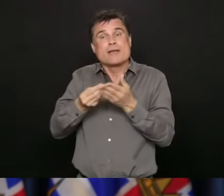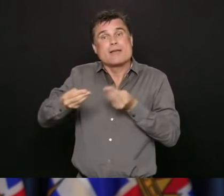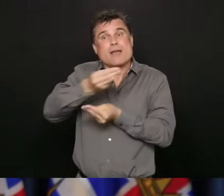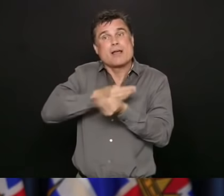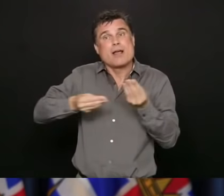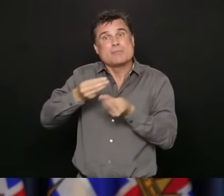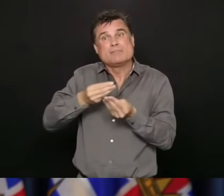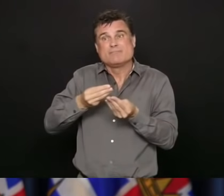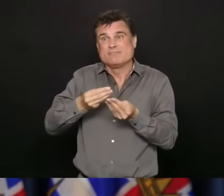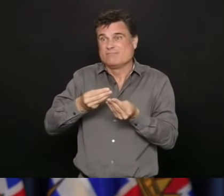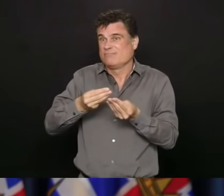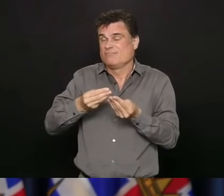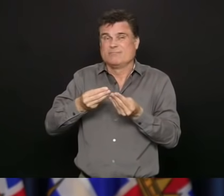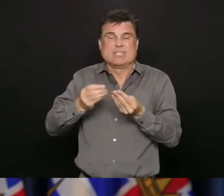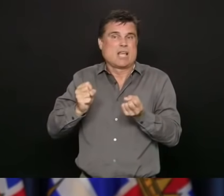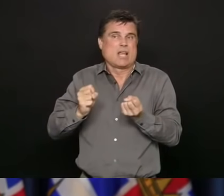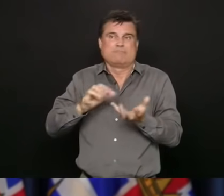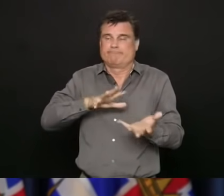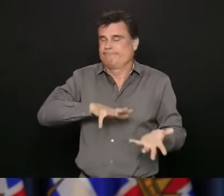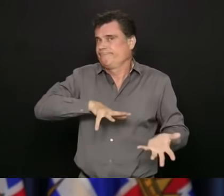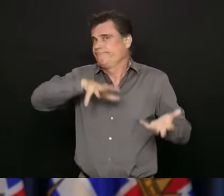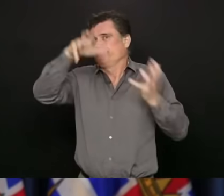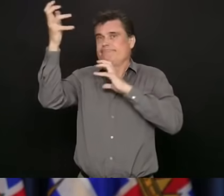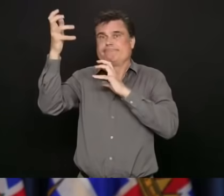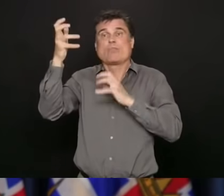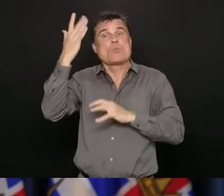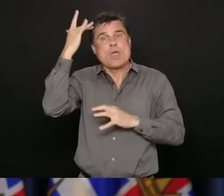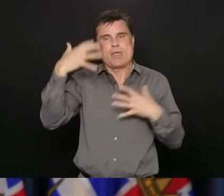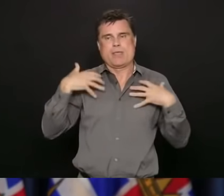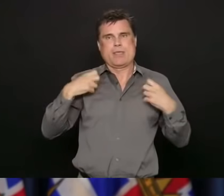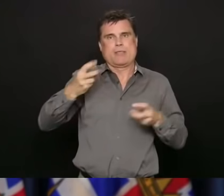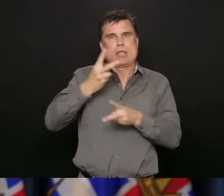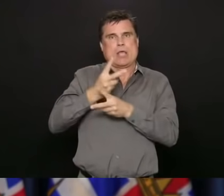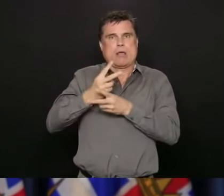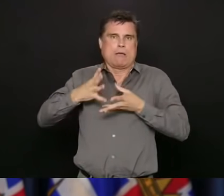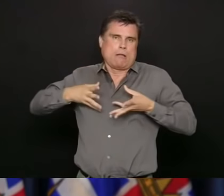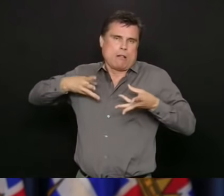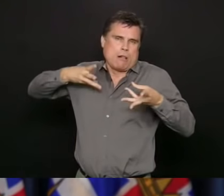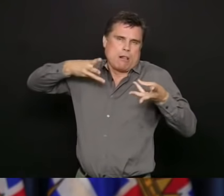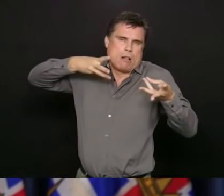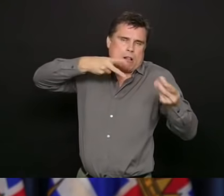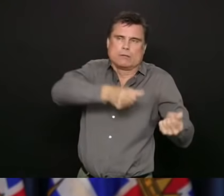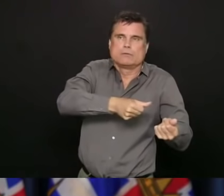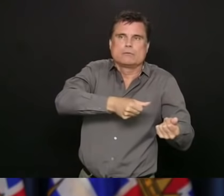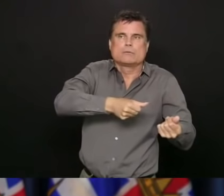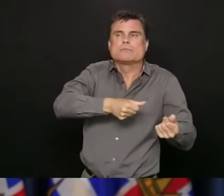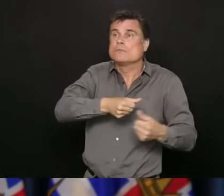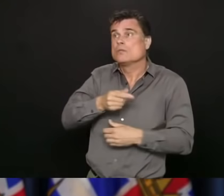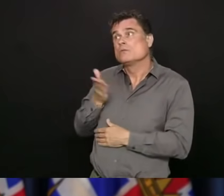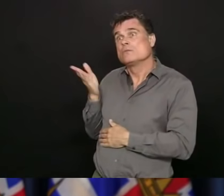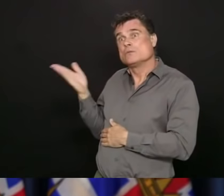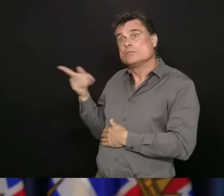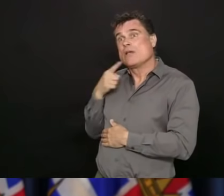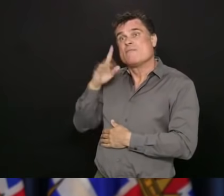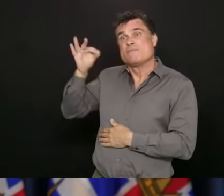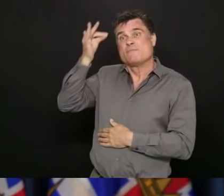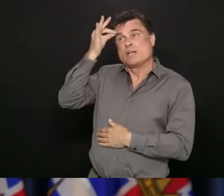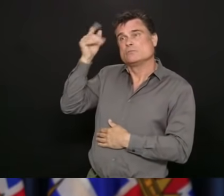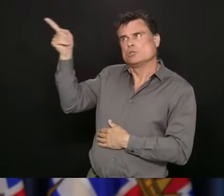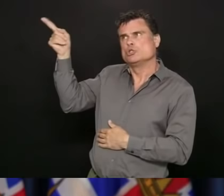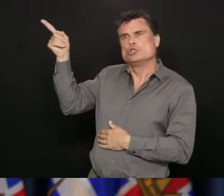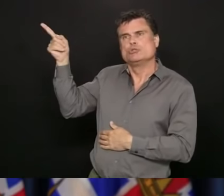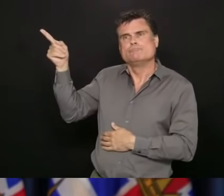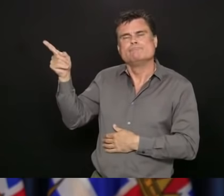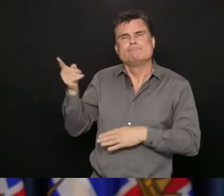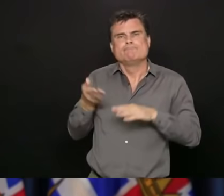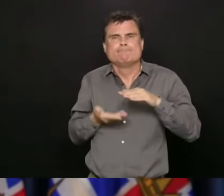you said that the federal government should top up its share of funding for healthcare before trying to launch a new program